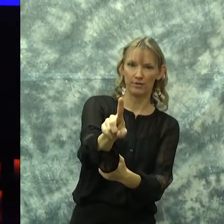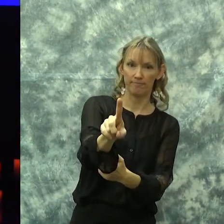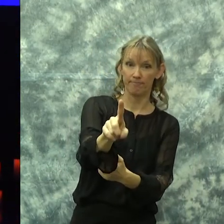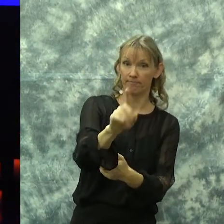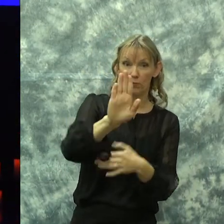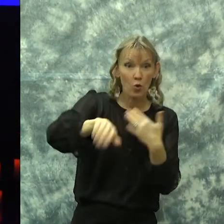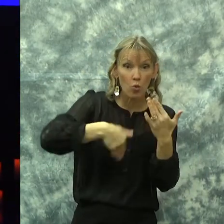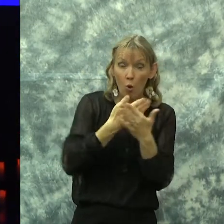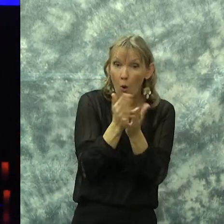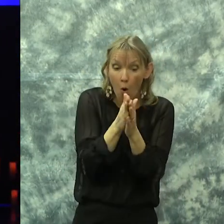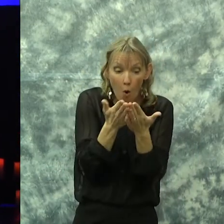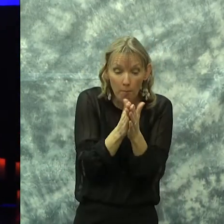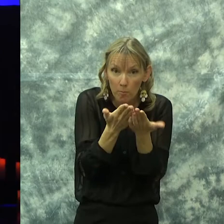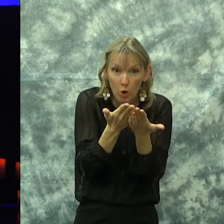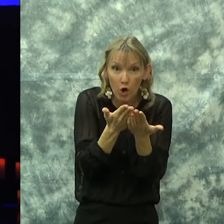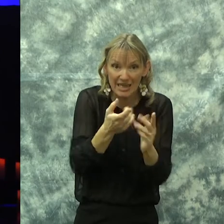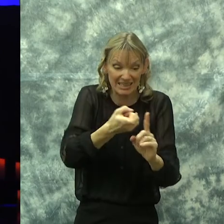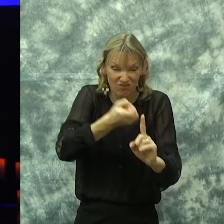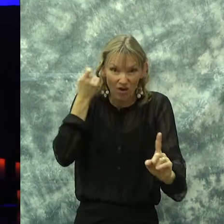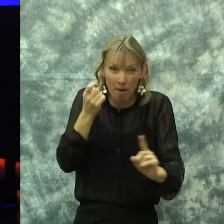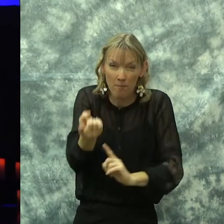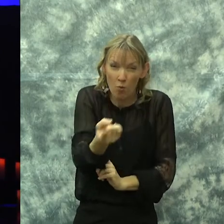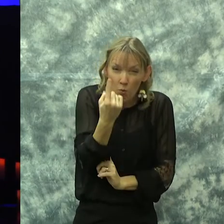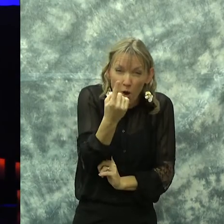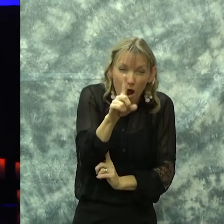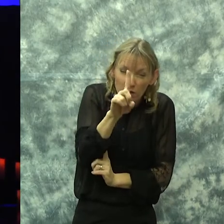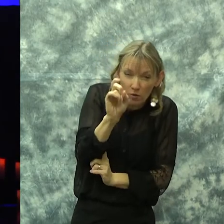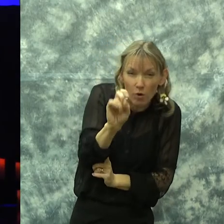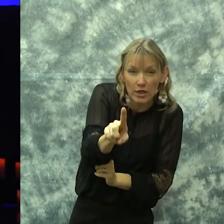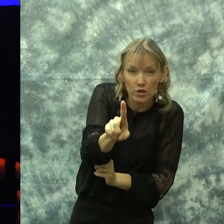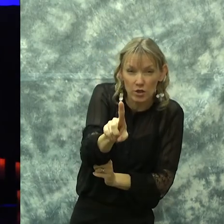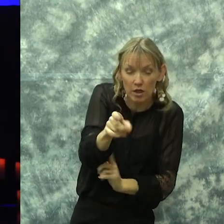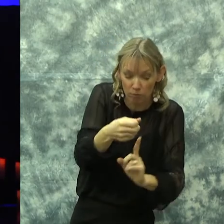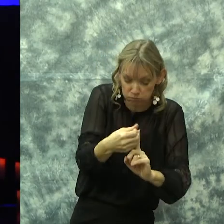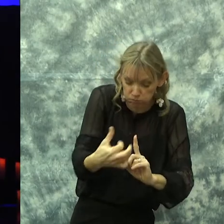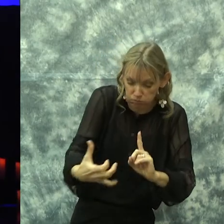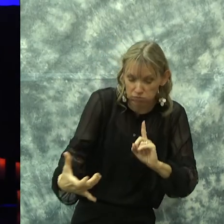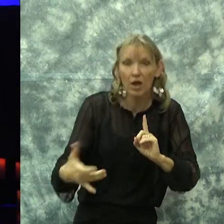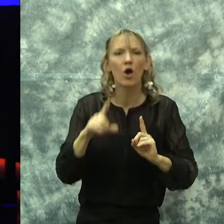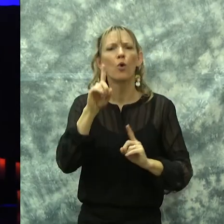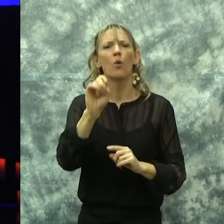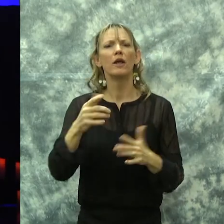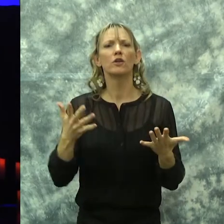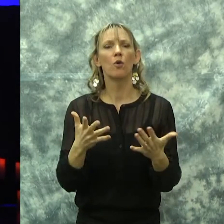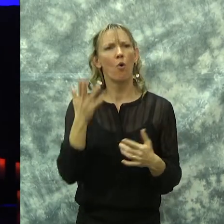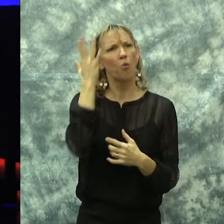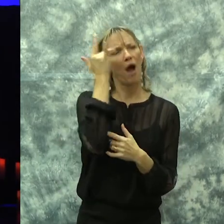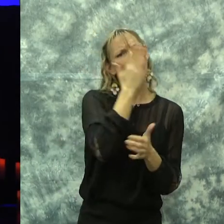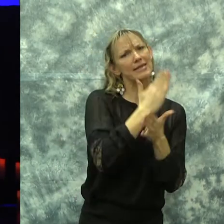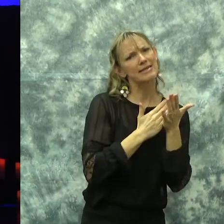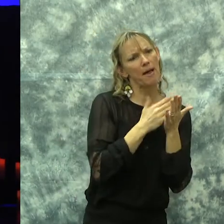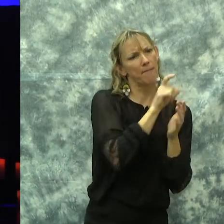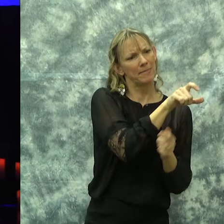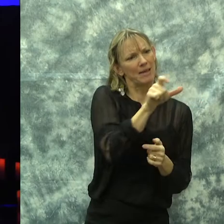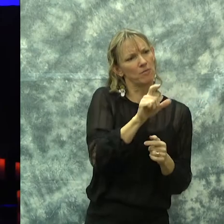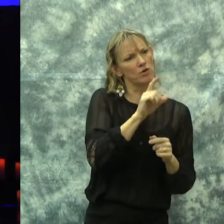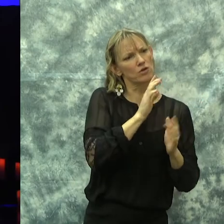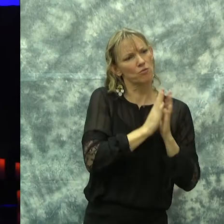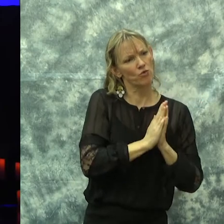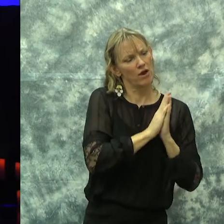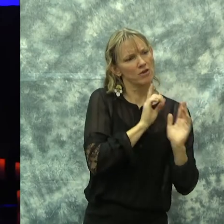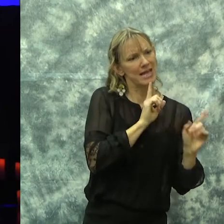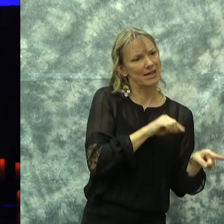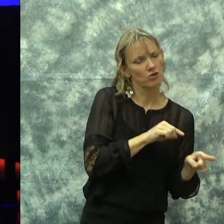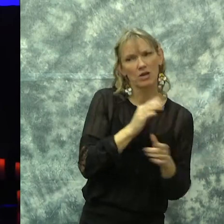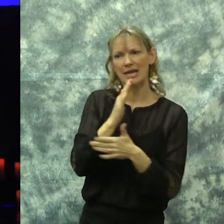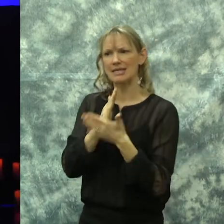whole Science of Mind textbook is built around a singular question. And the question is, why are some people's prayers answered and